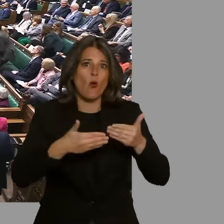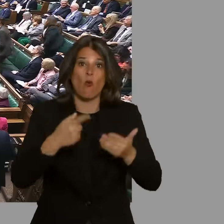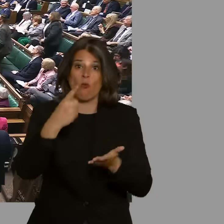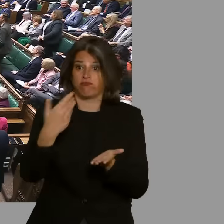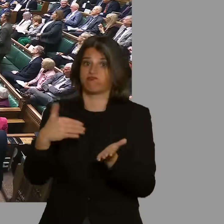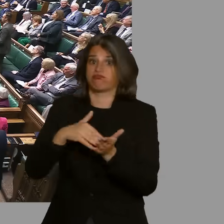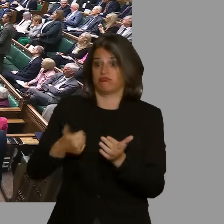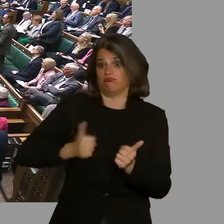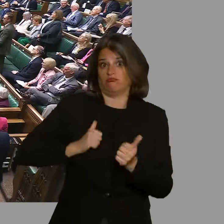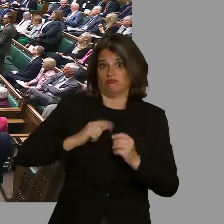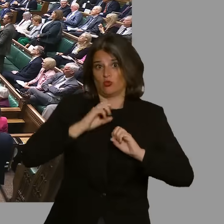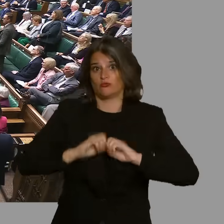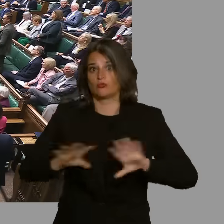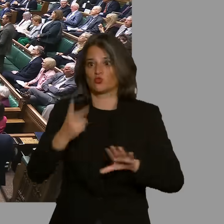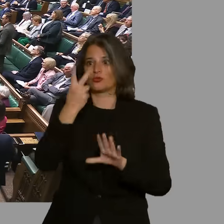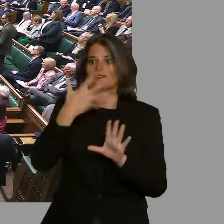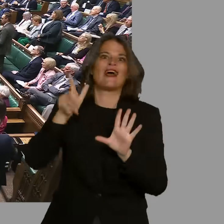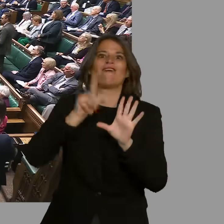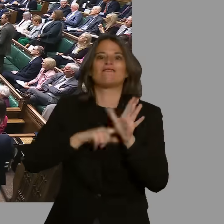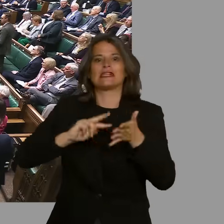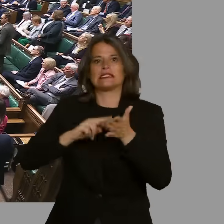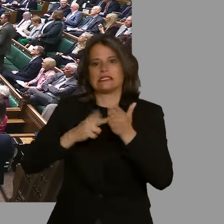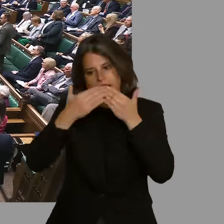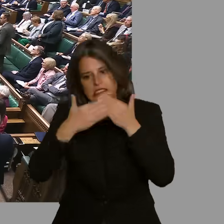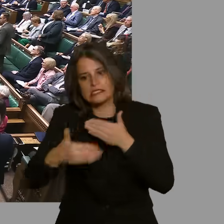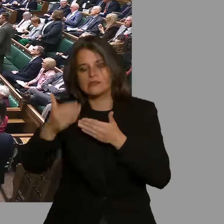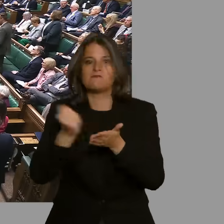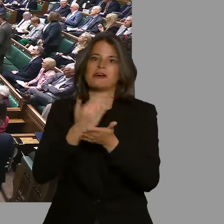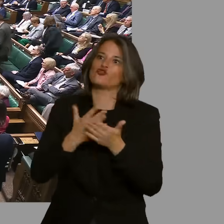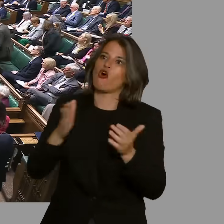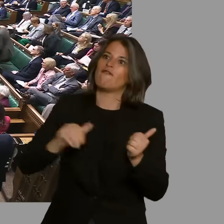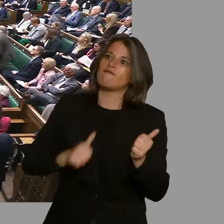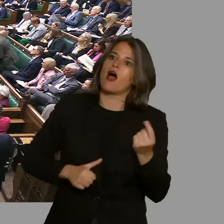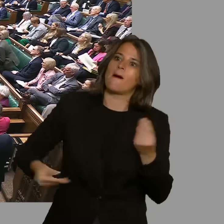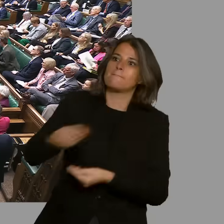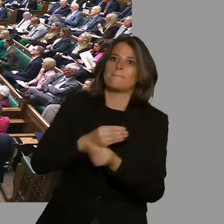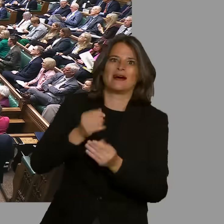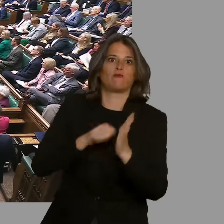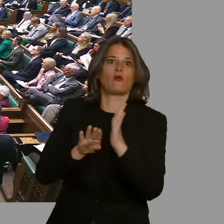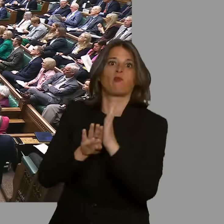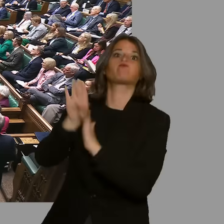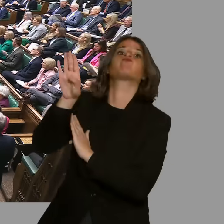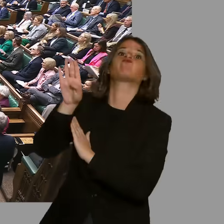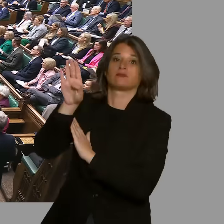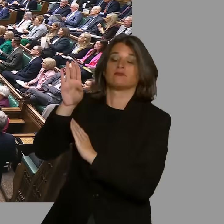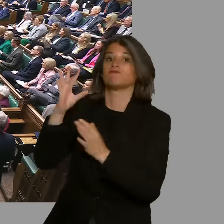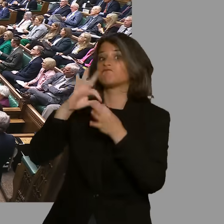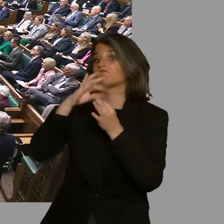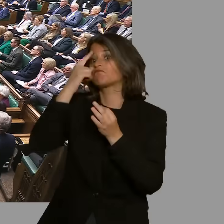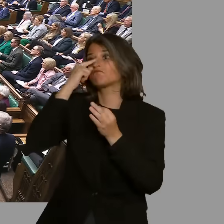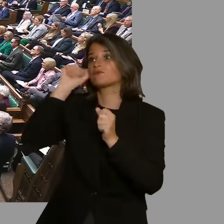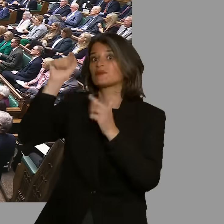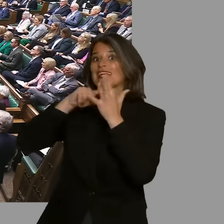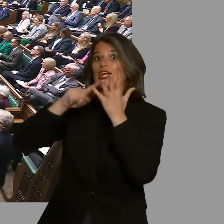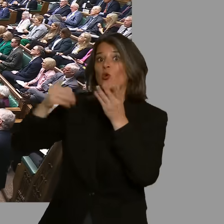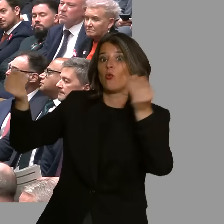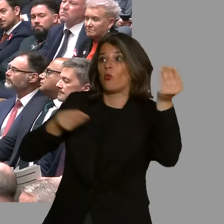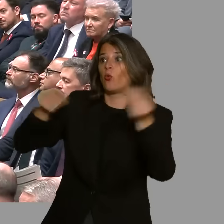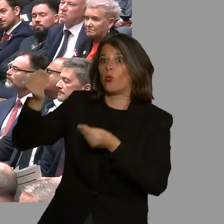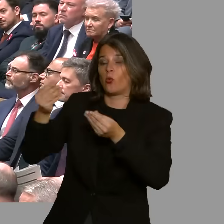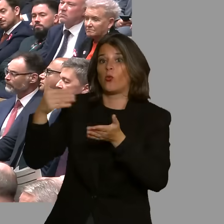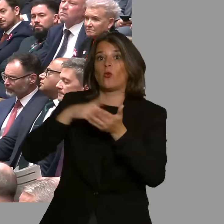Goldsborough. Mr. Speaker, as many honourable members know, I am currently being treated for stage 2C skin